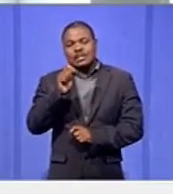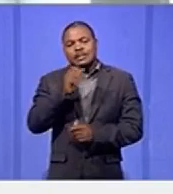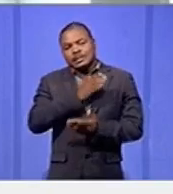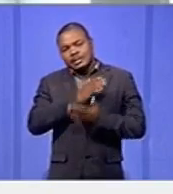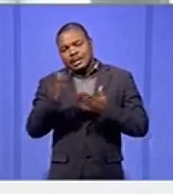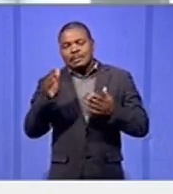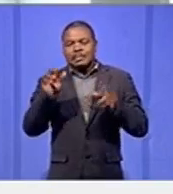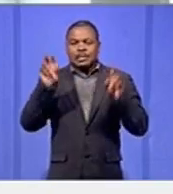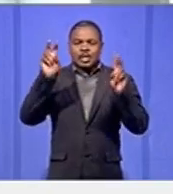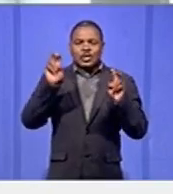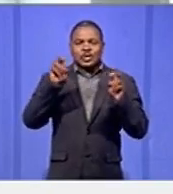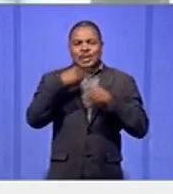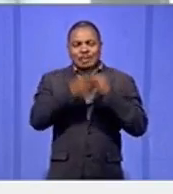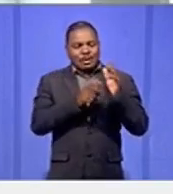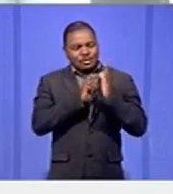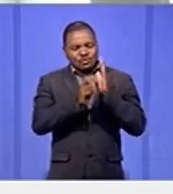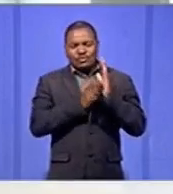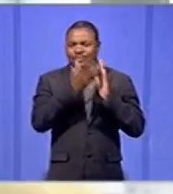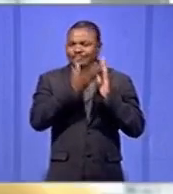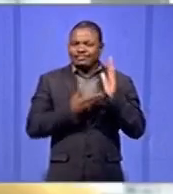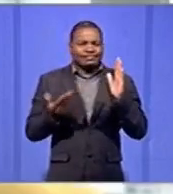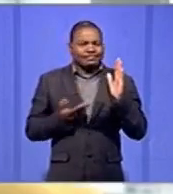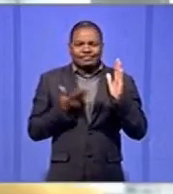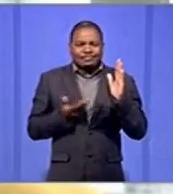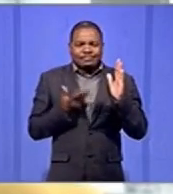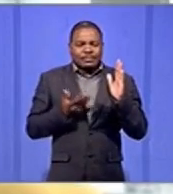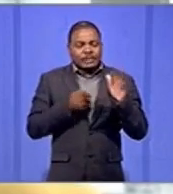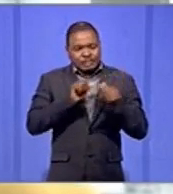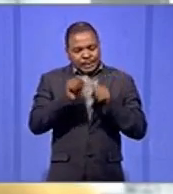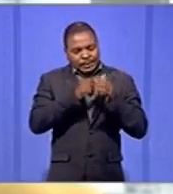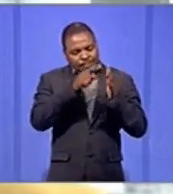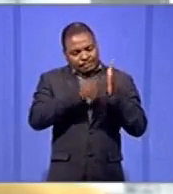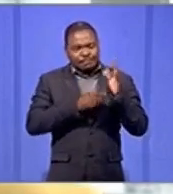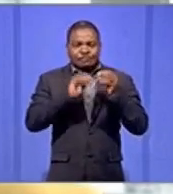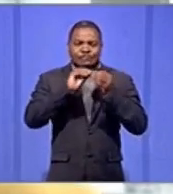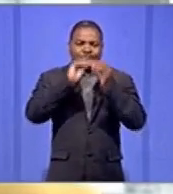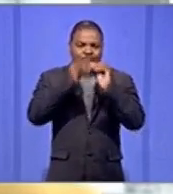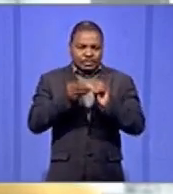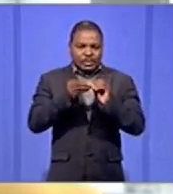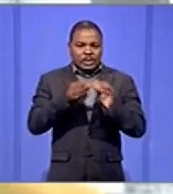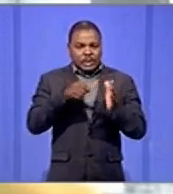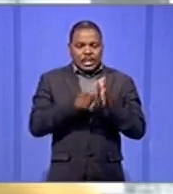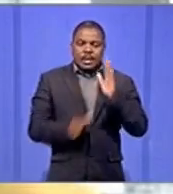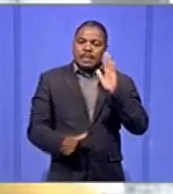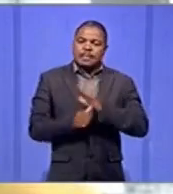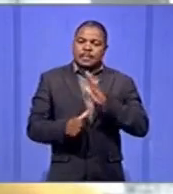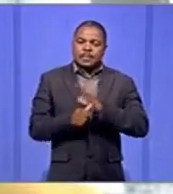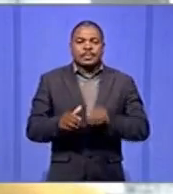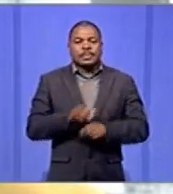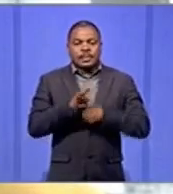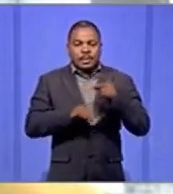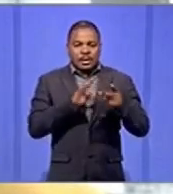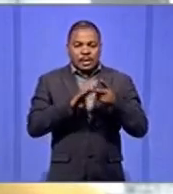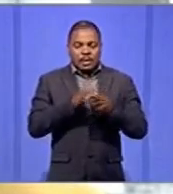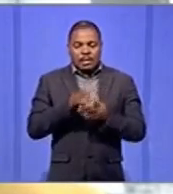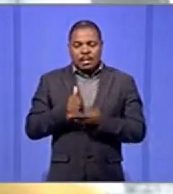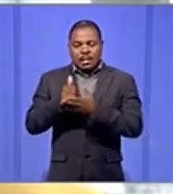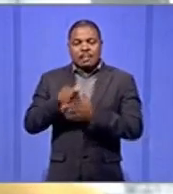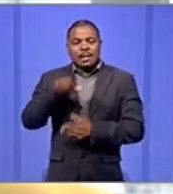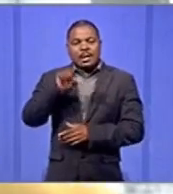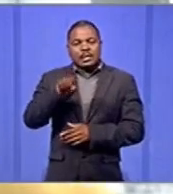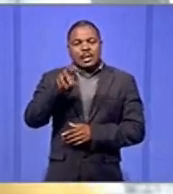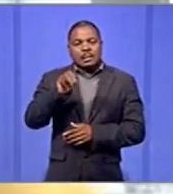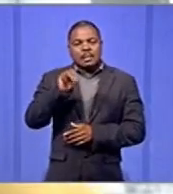issues around the regulations, and therefore to kind of sort those out. It is going to be an important thing in general for the